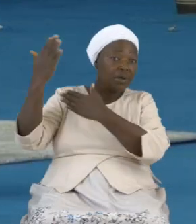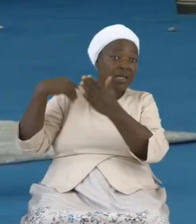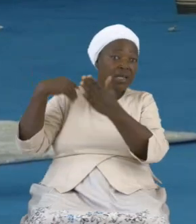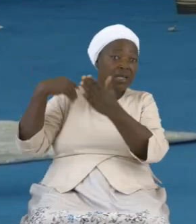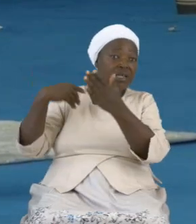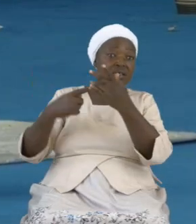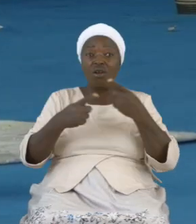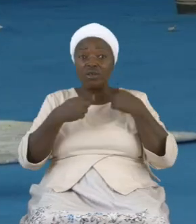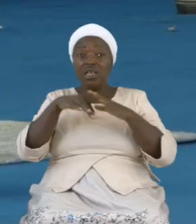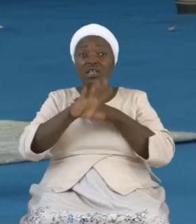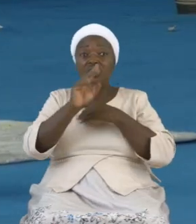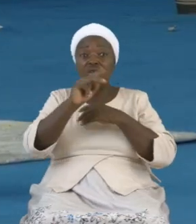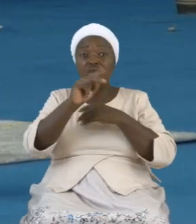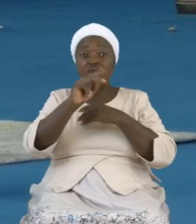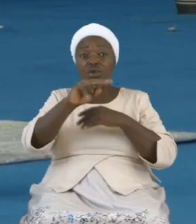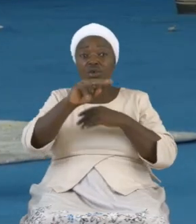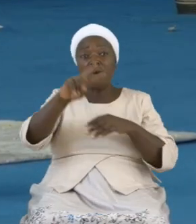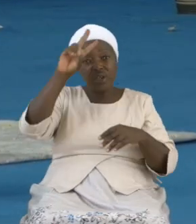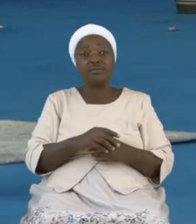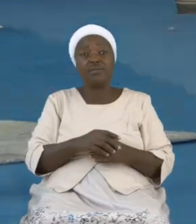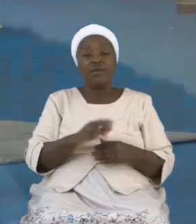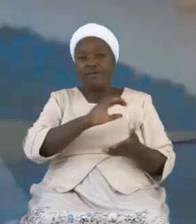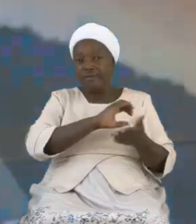your ignorance. But 15,